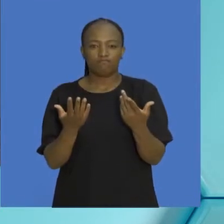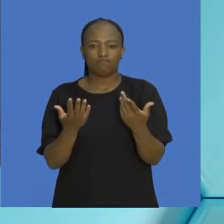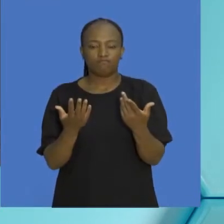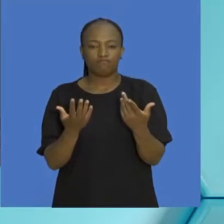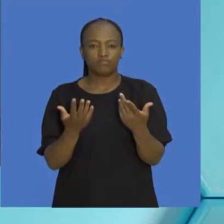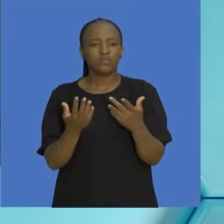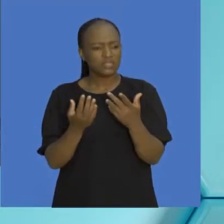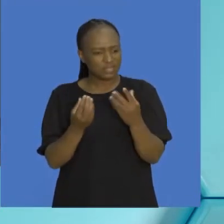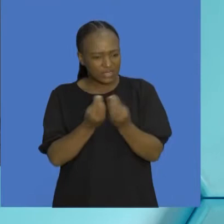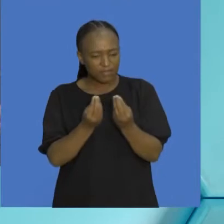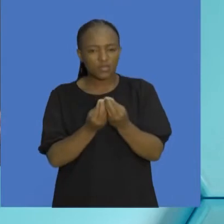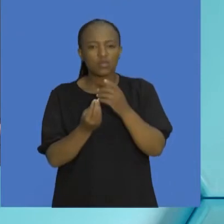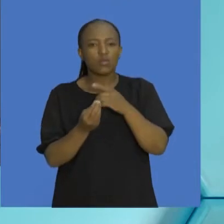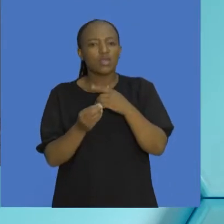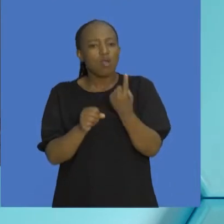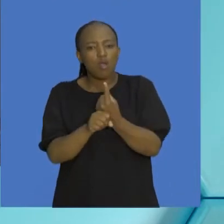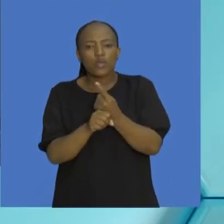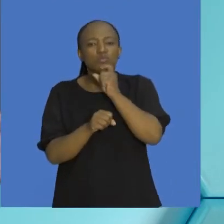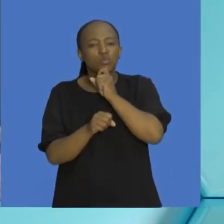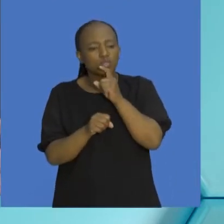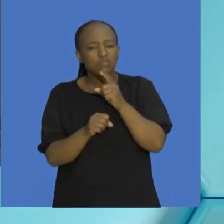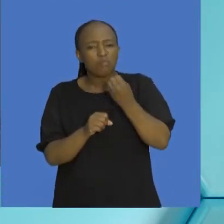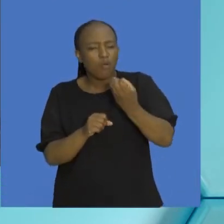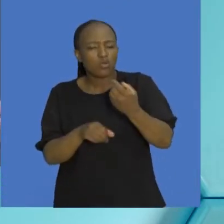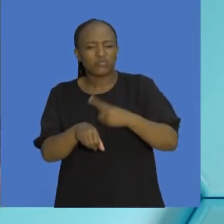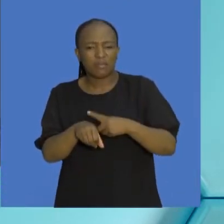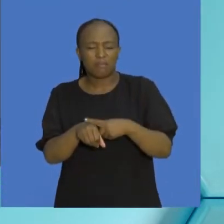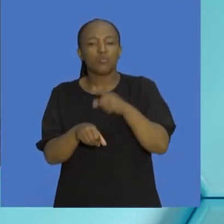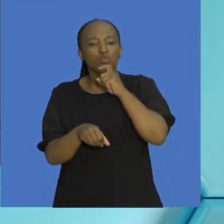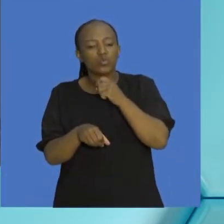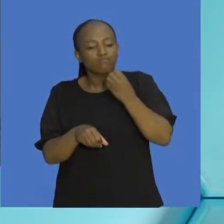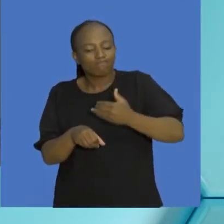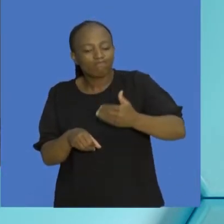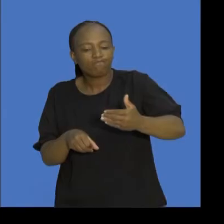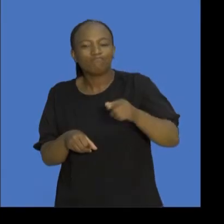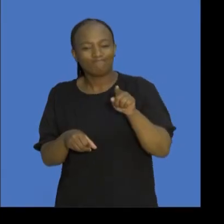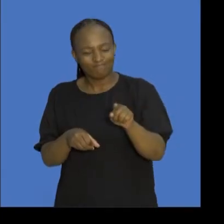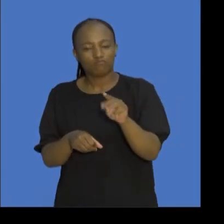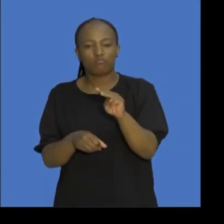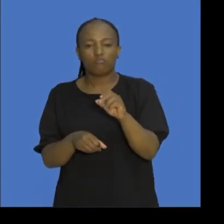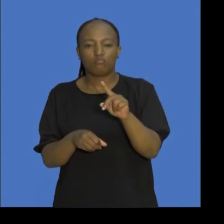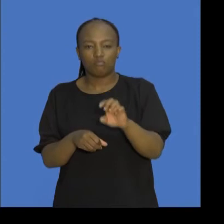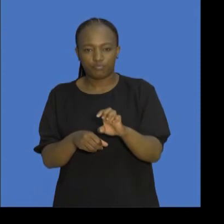Okay? You'll find there is a mode. The most occurring one. Everyone that uses it. Okay.